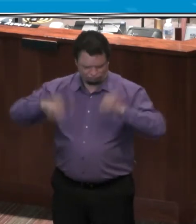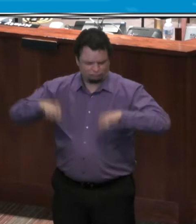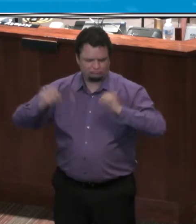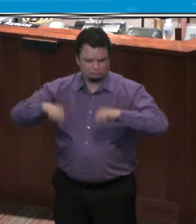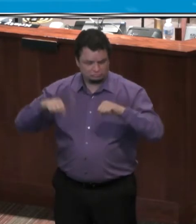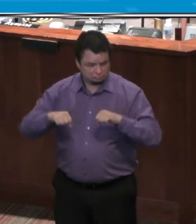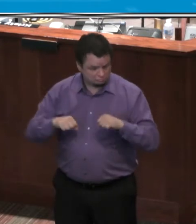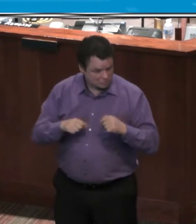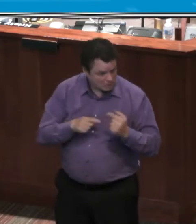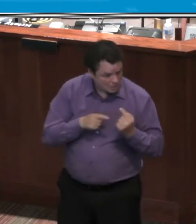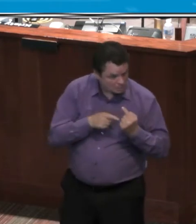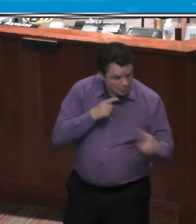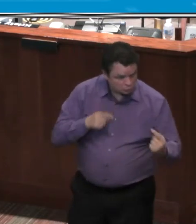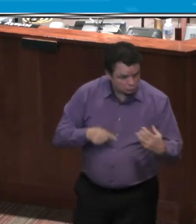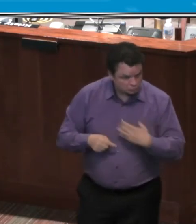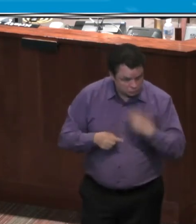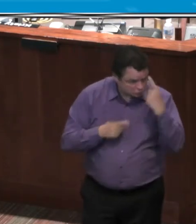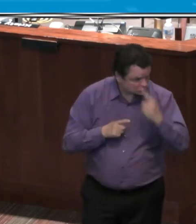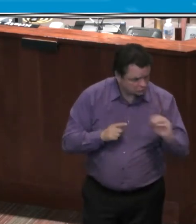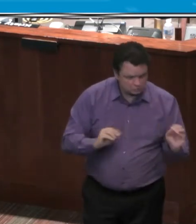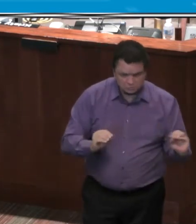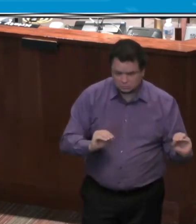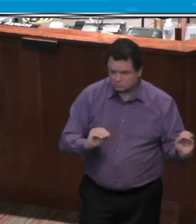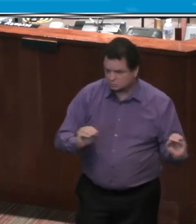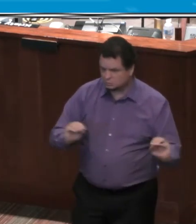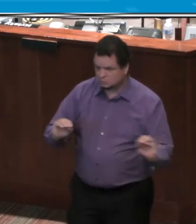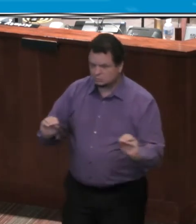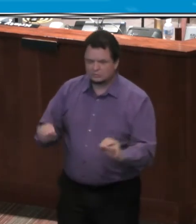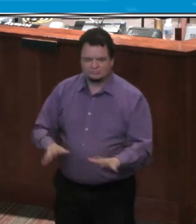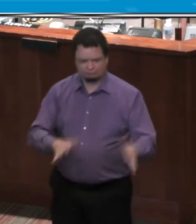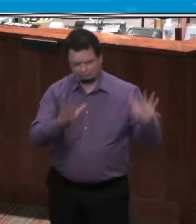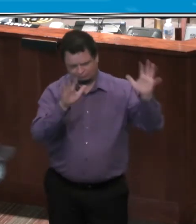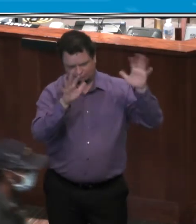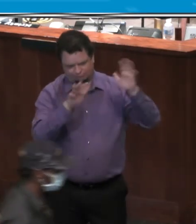Okay, it's passed. Thank you. Good job, Nikki. Thank you.